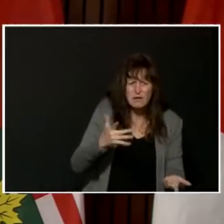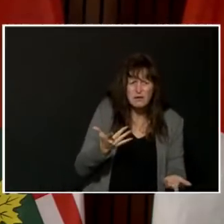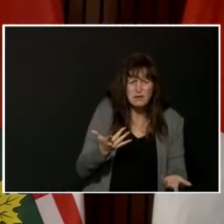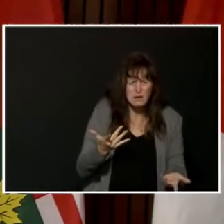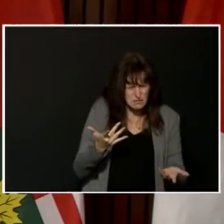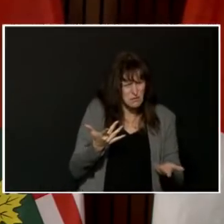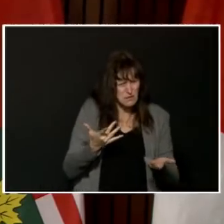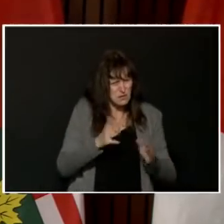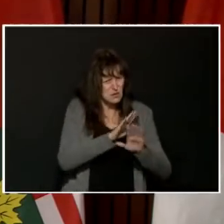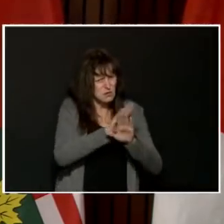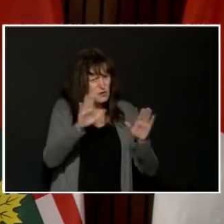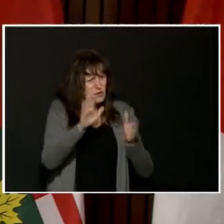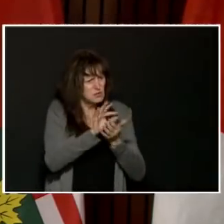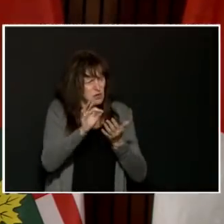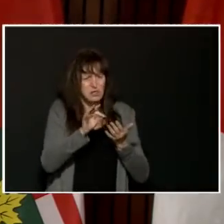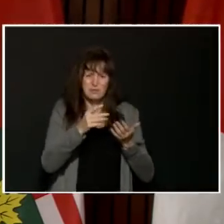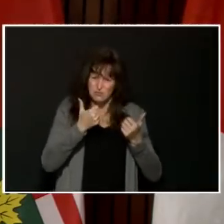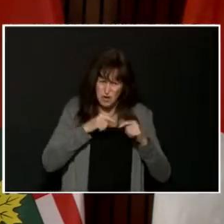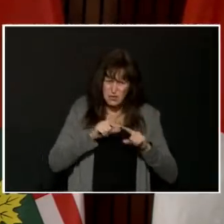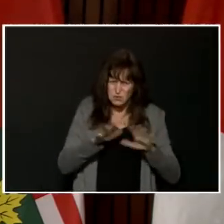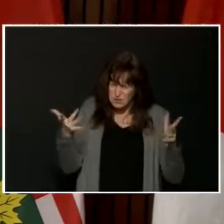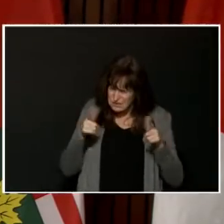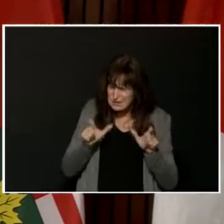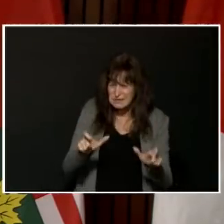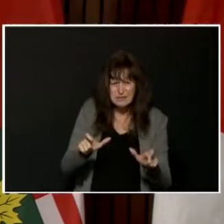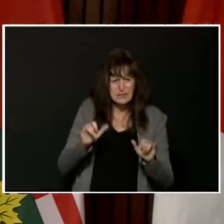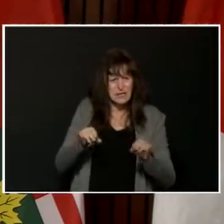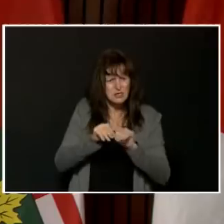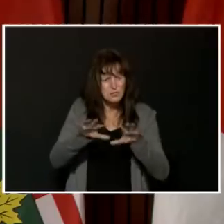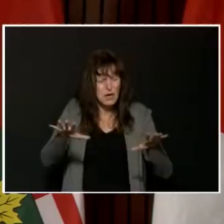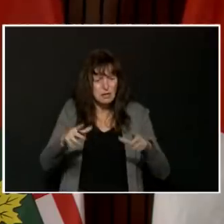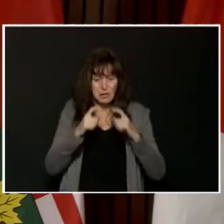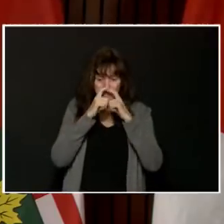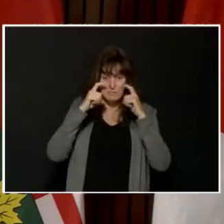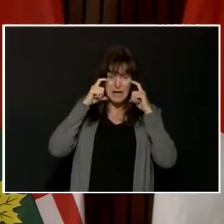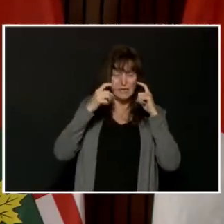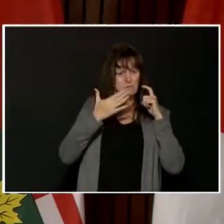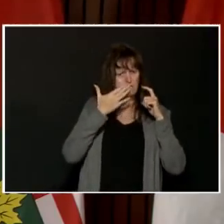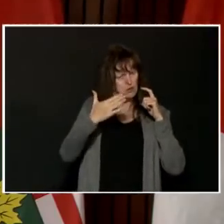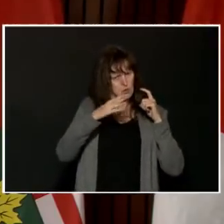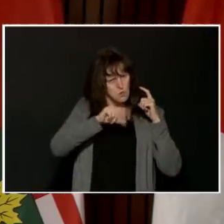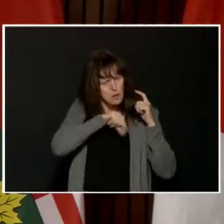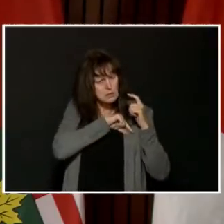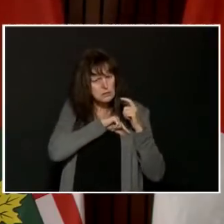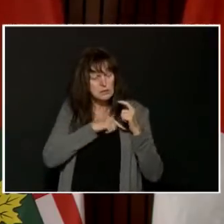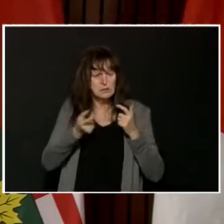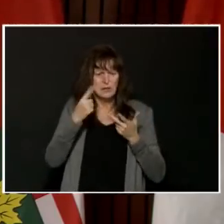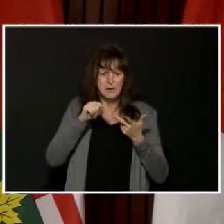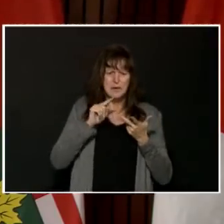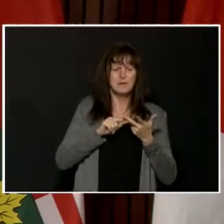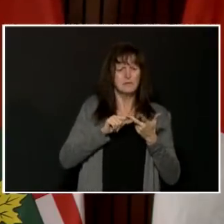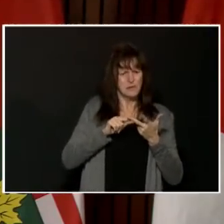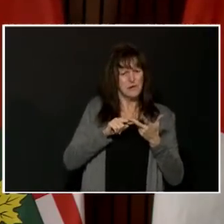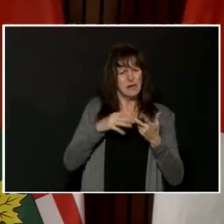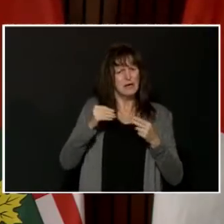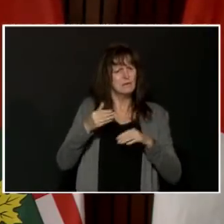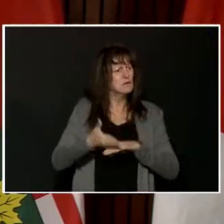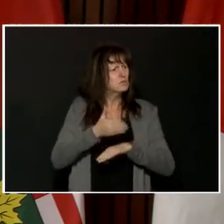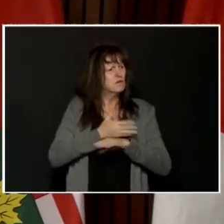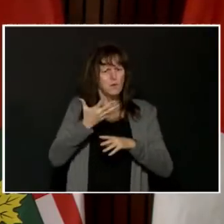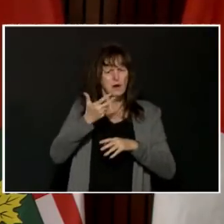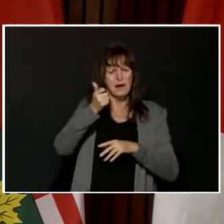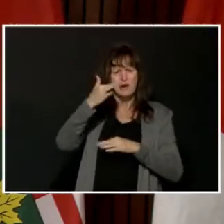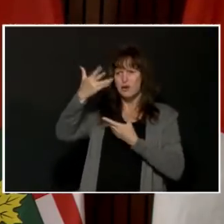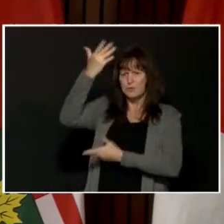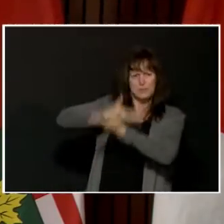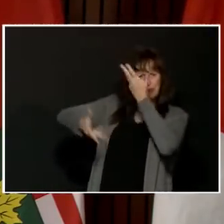properly, physical distancing when indoors, improving ventilation wherever possible, increasing access to rapid testing,